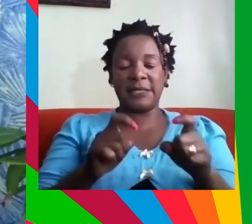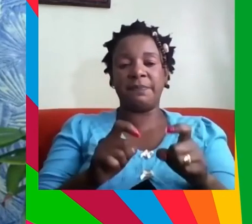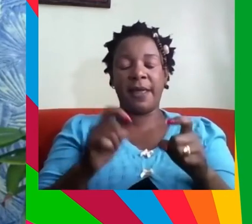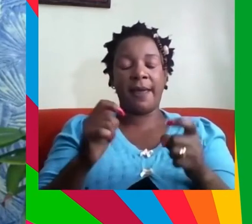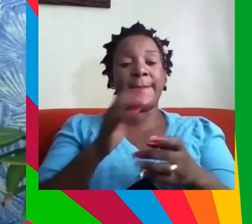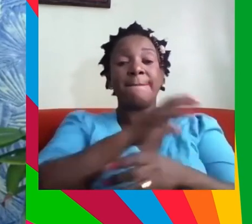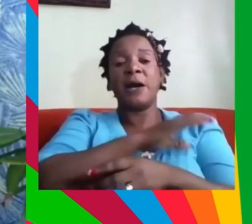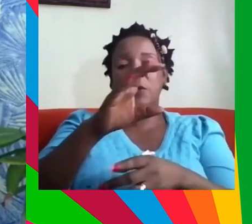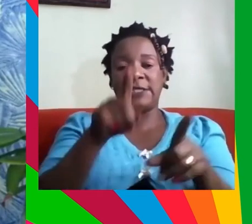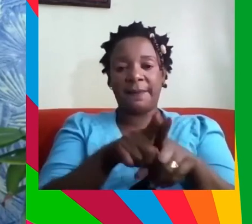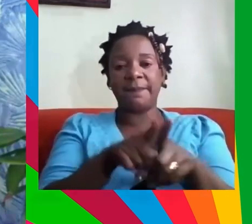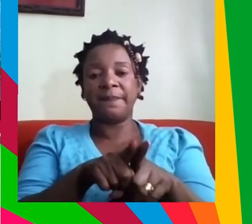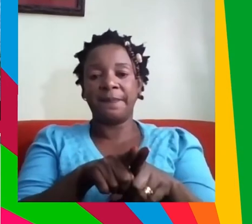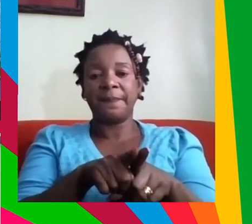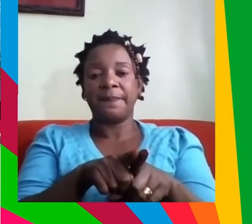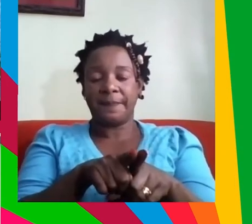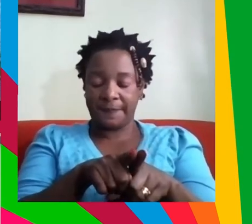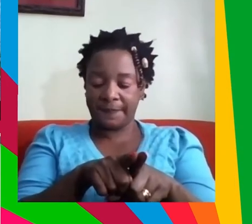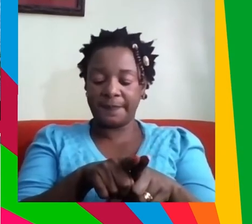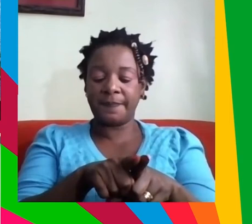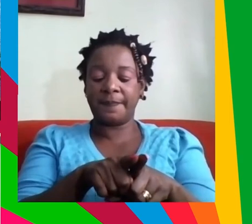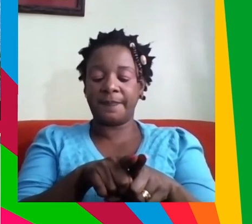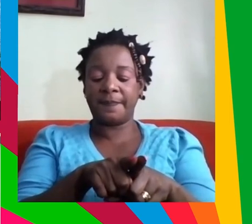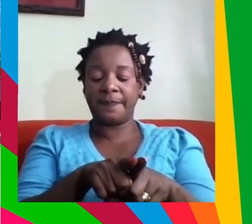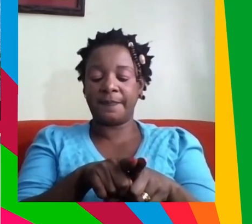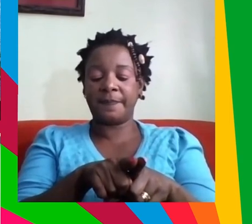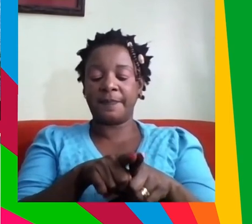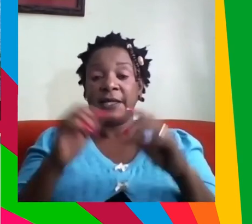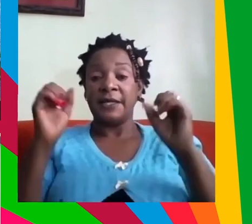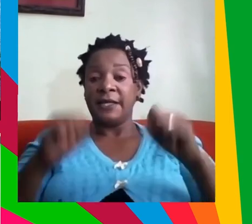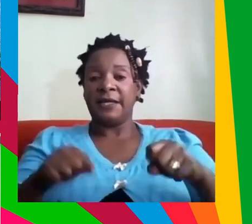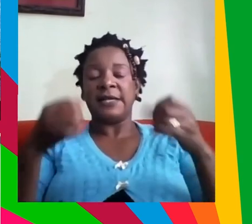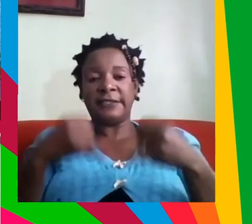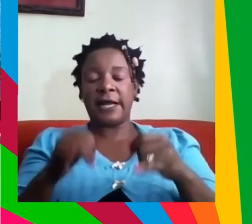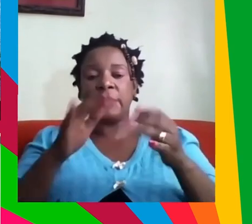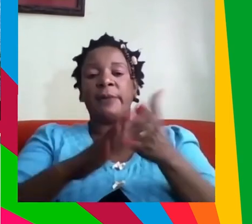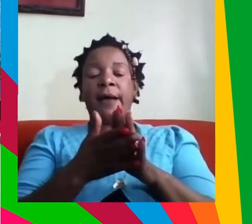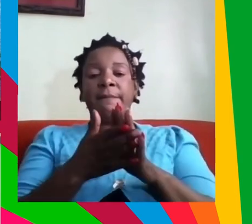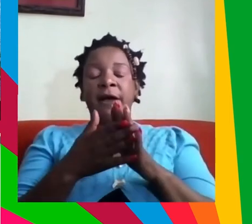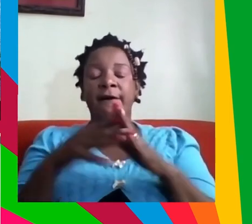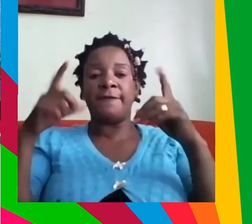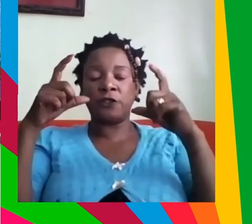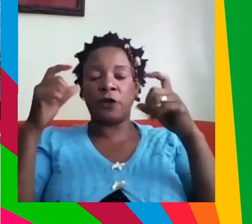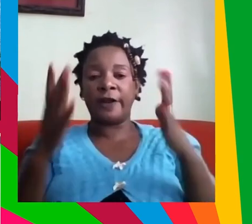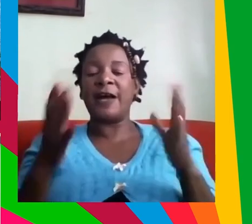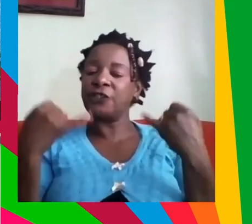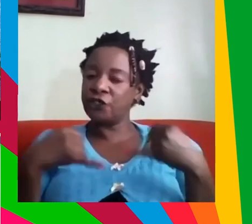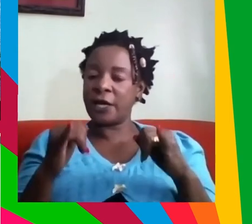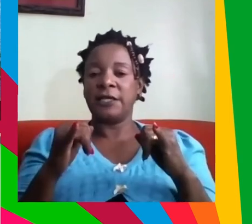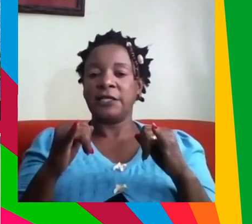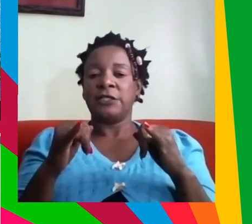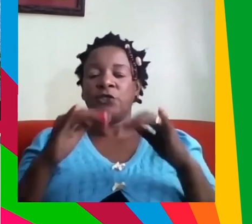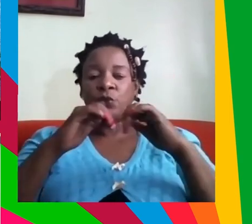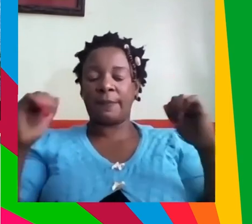story. Yes, but I try to be a photographer behind the scenes. So I really, really try to separate myself.